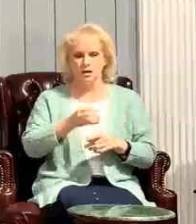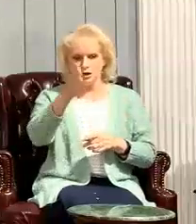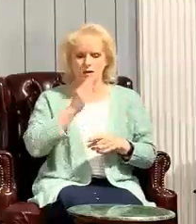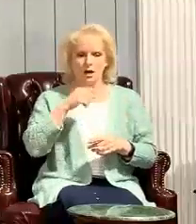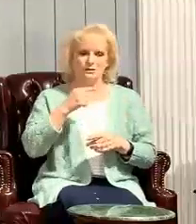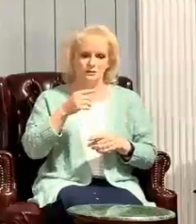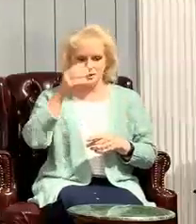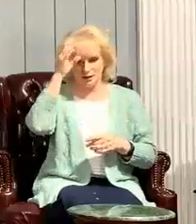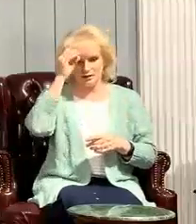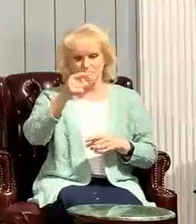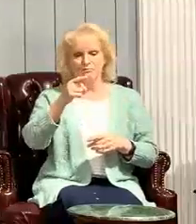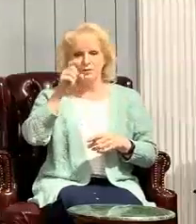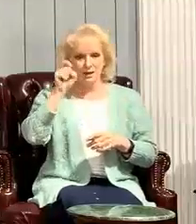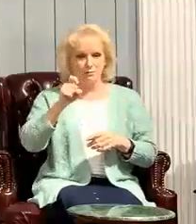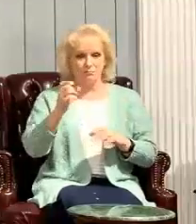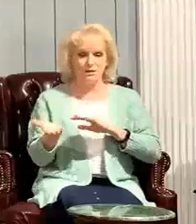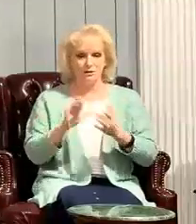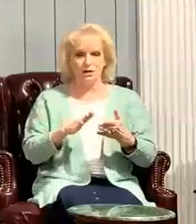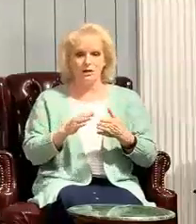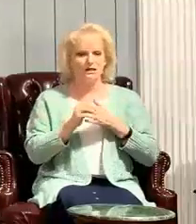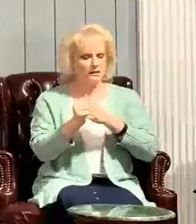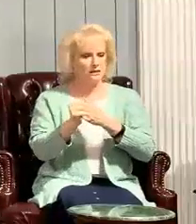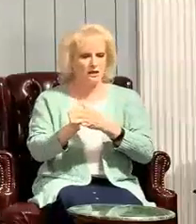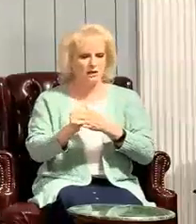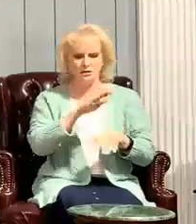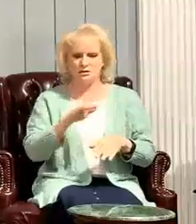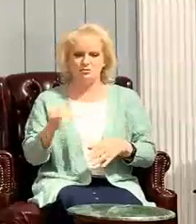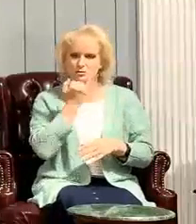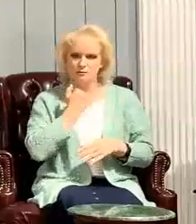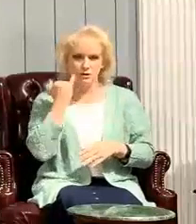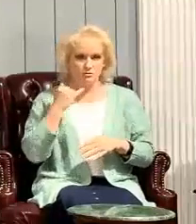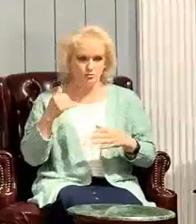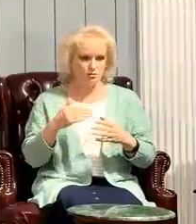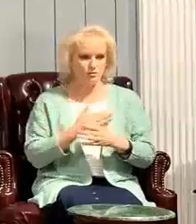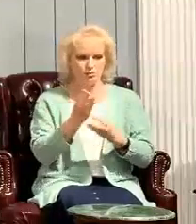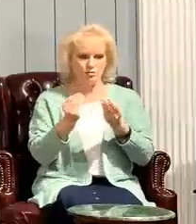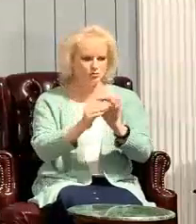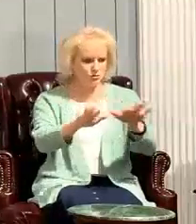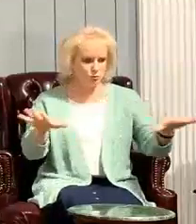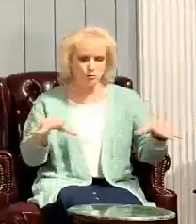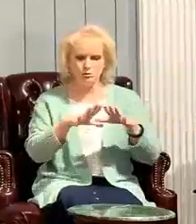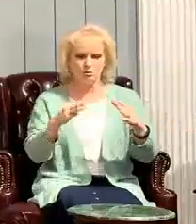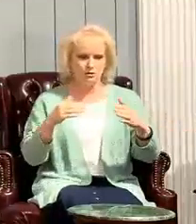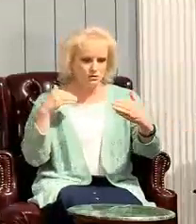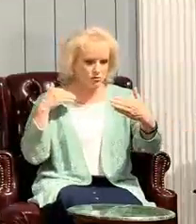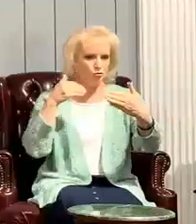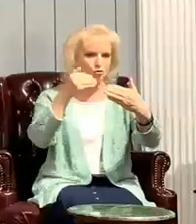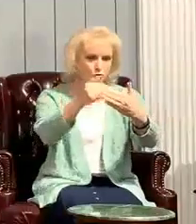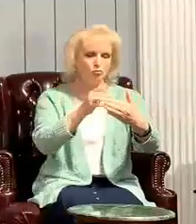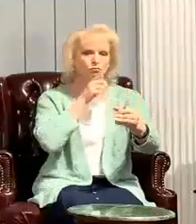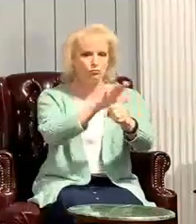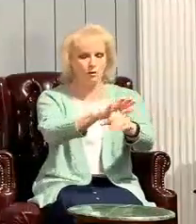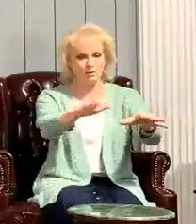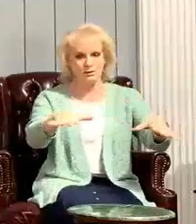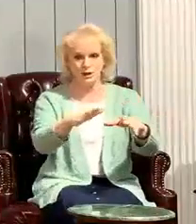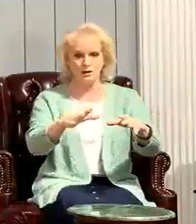led the children of Israel through the wilderness all of these 40 years. To toward the promised land, but Moses is not going to enter